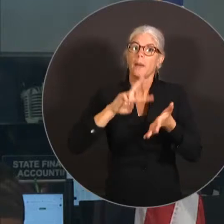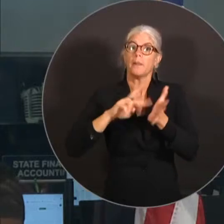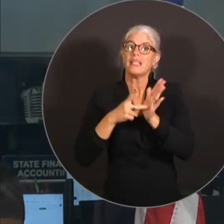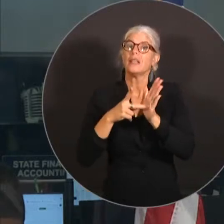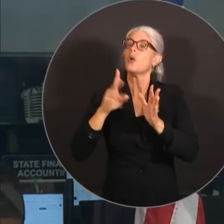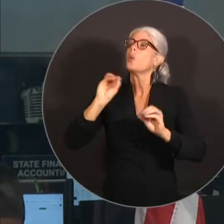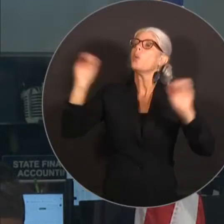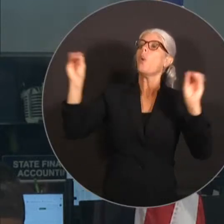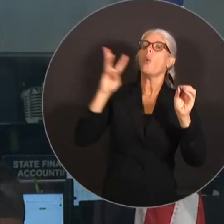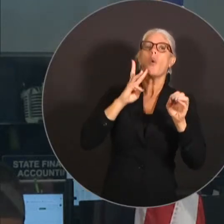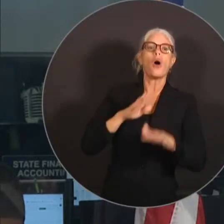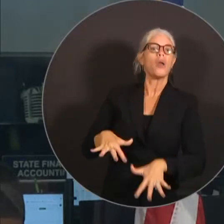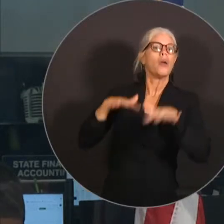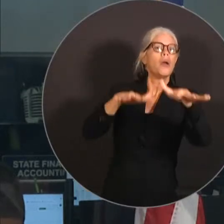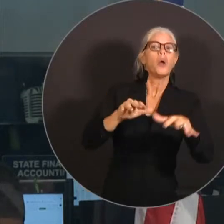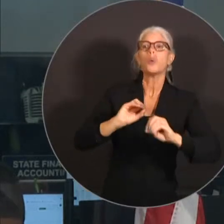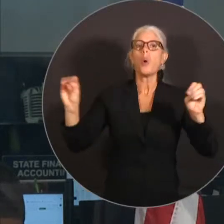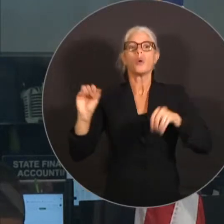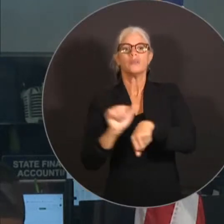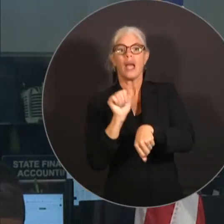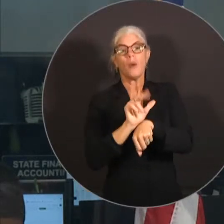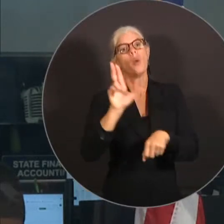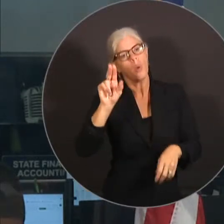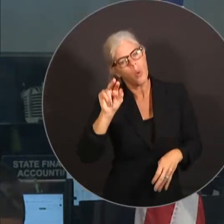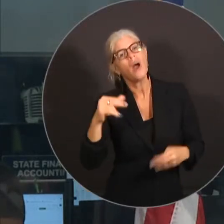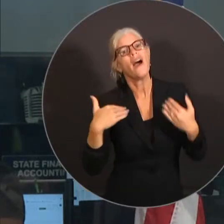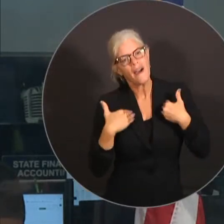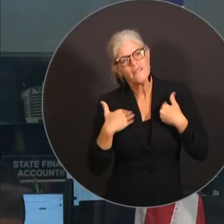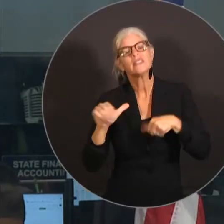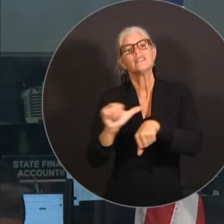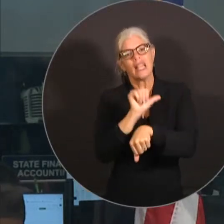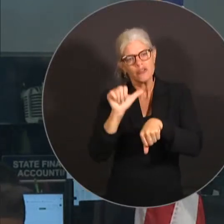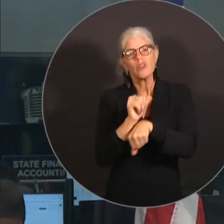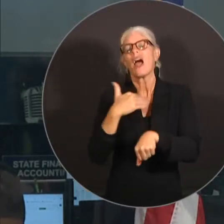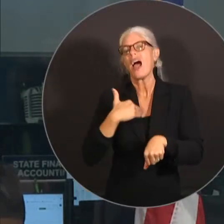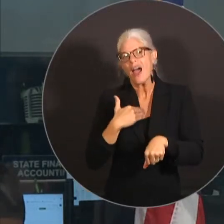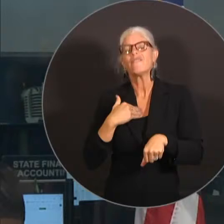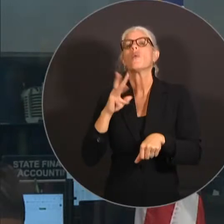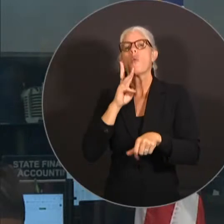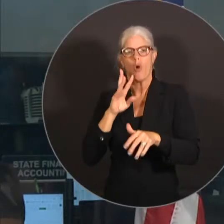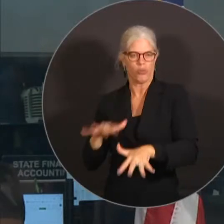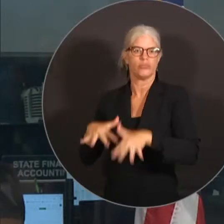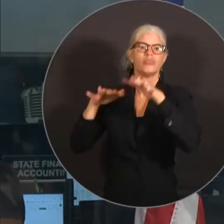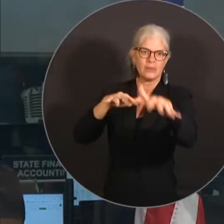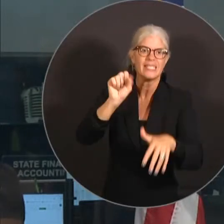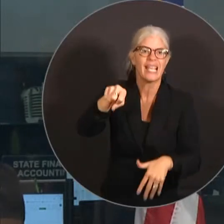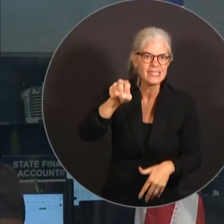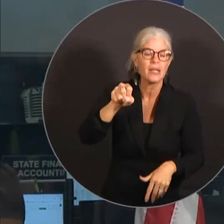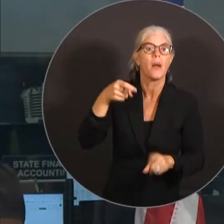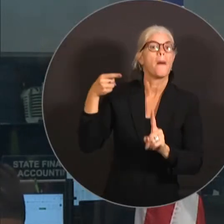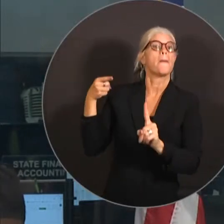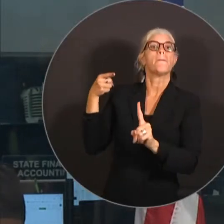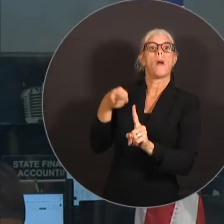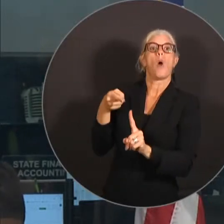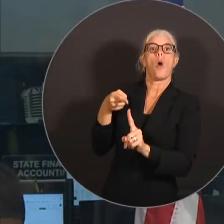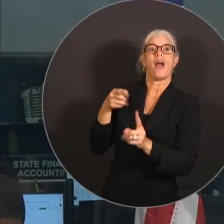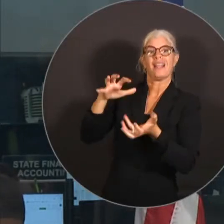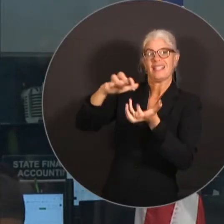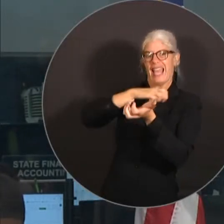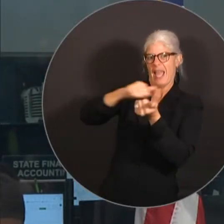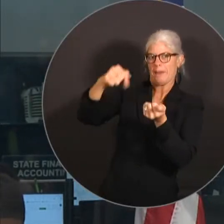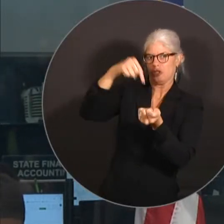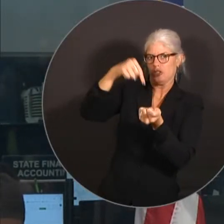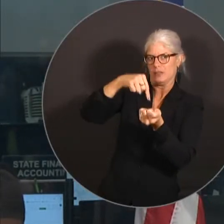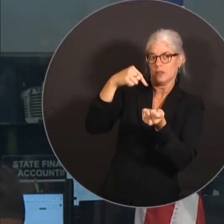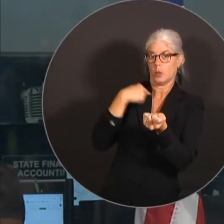not hazards. There is. It's a serious, serious storm. But in terms of some of the damage that we're going to see from